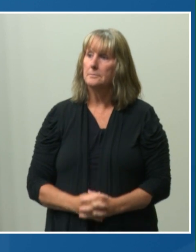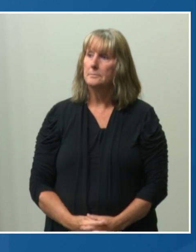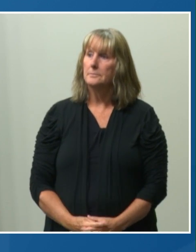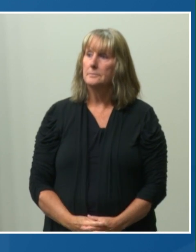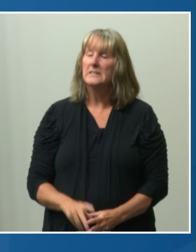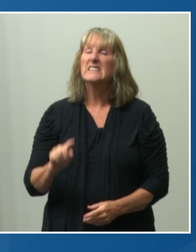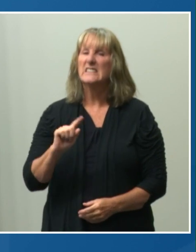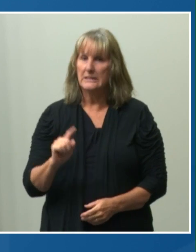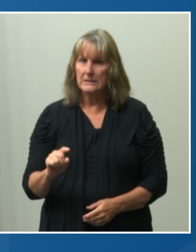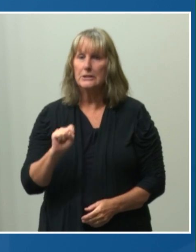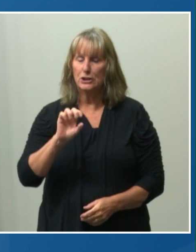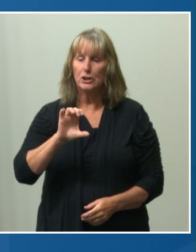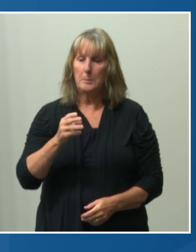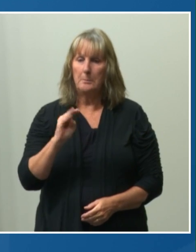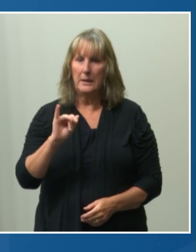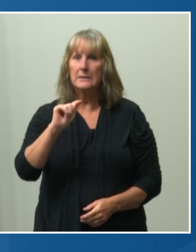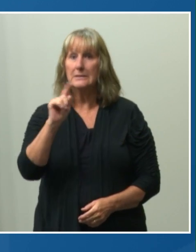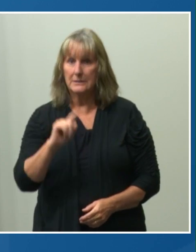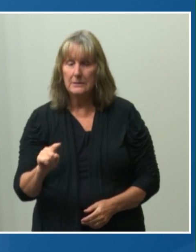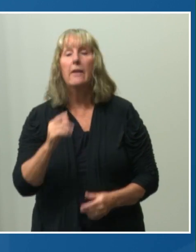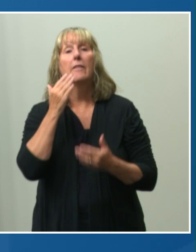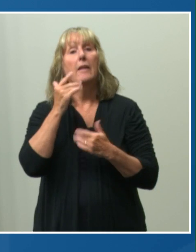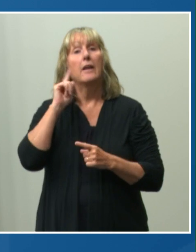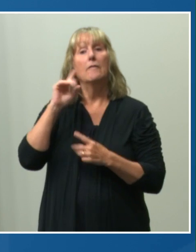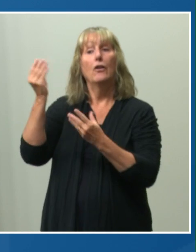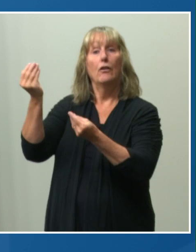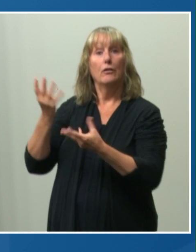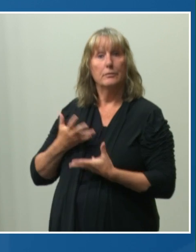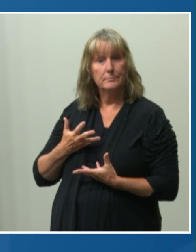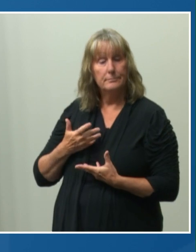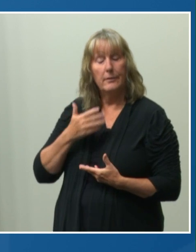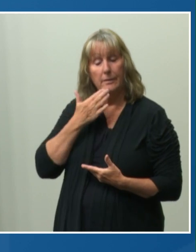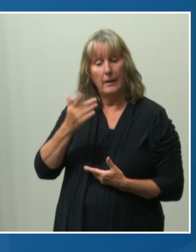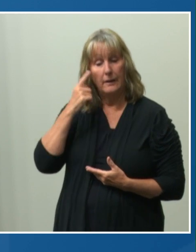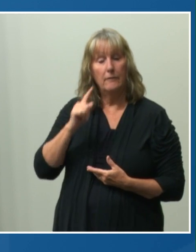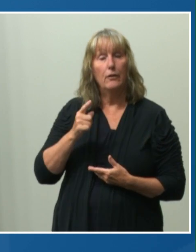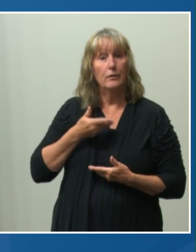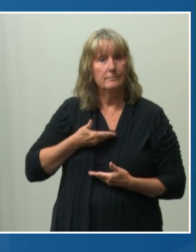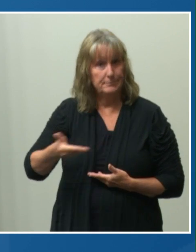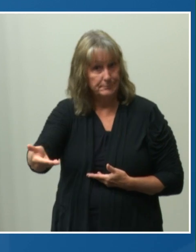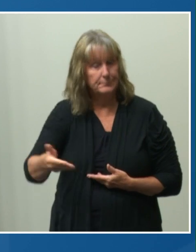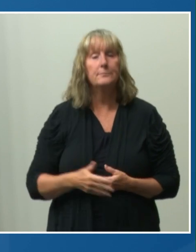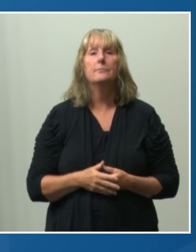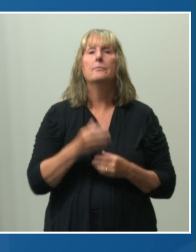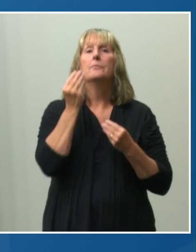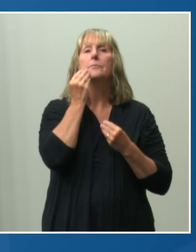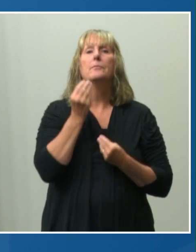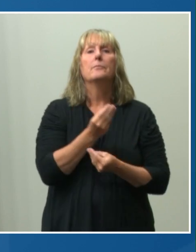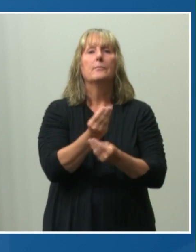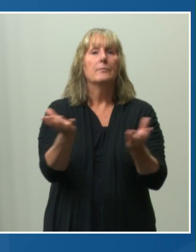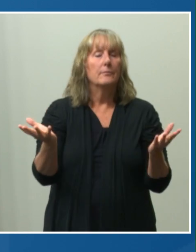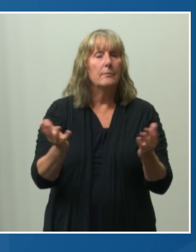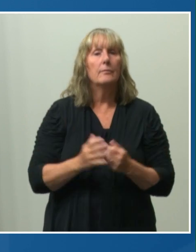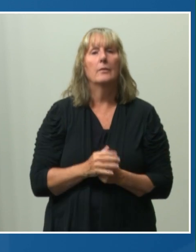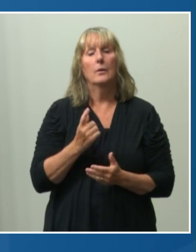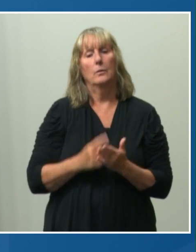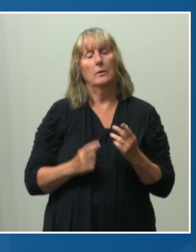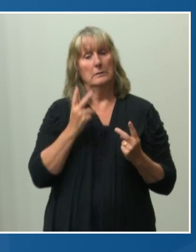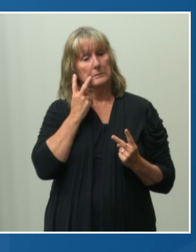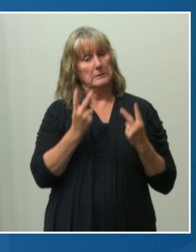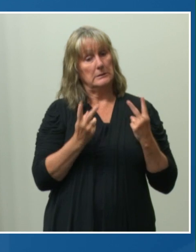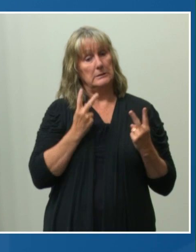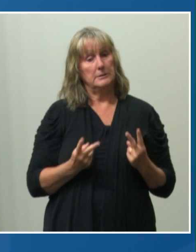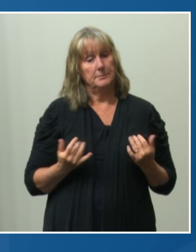Thank you, Pat. Thanks for having me, and thanks for your update as well. I can give you some information about what we're